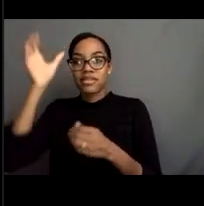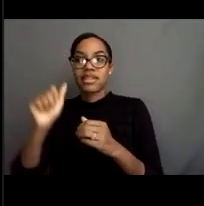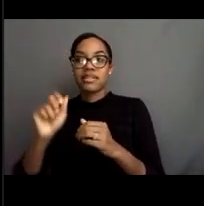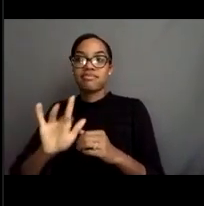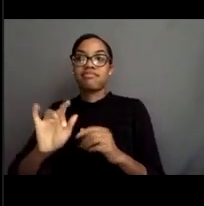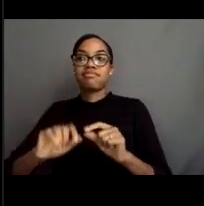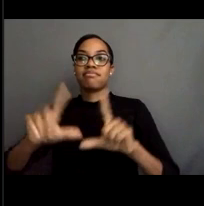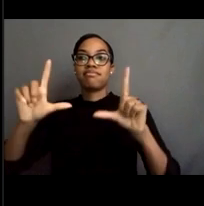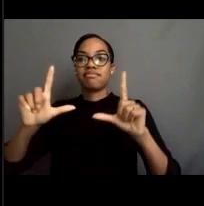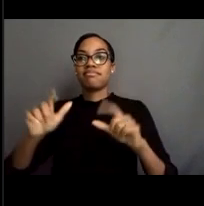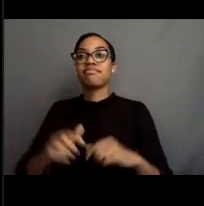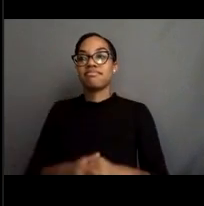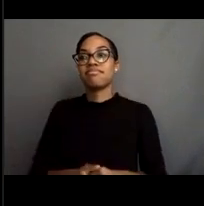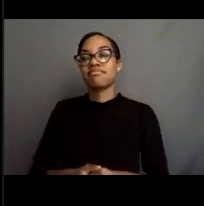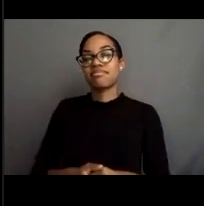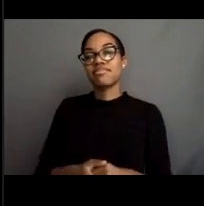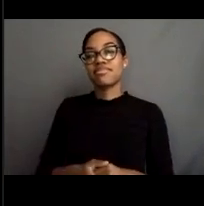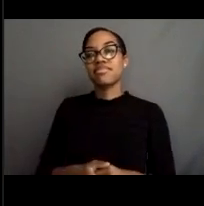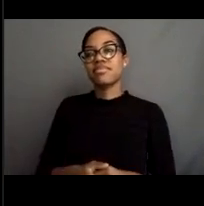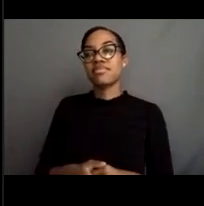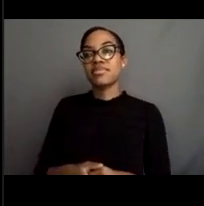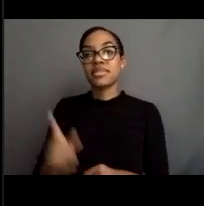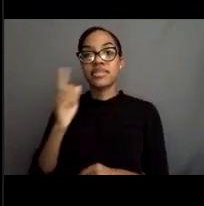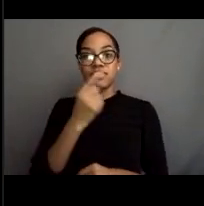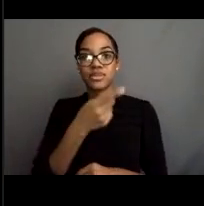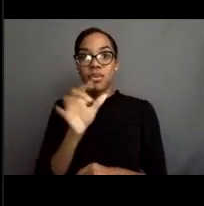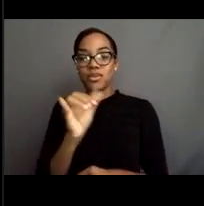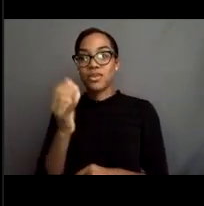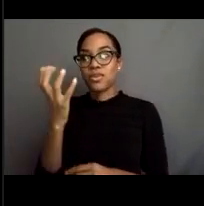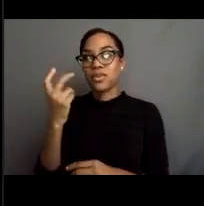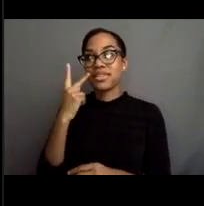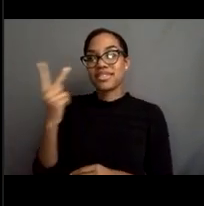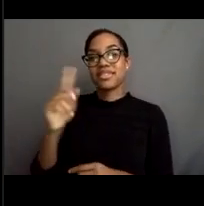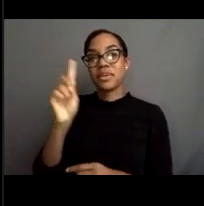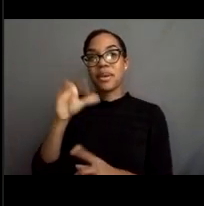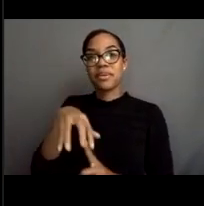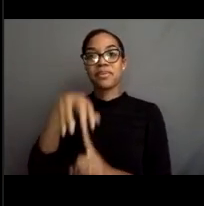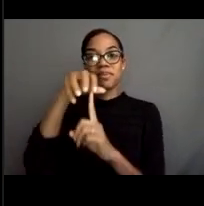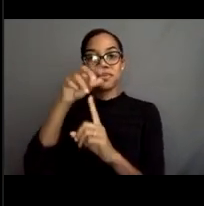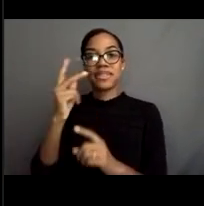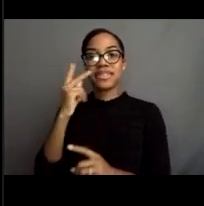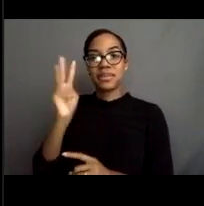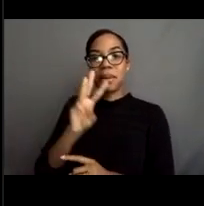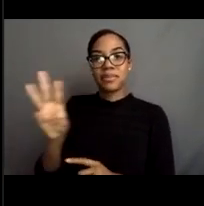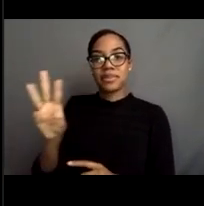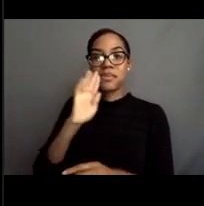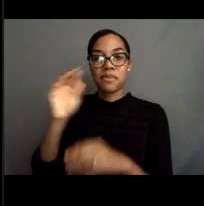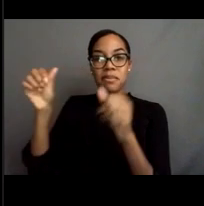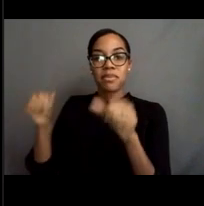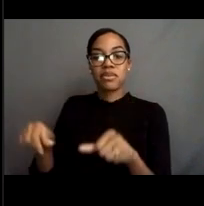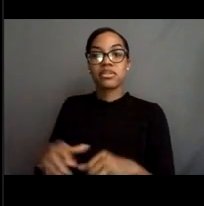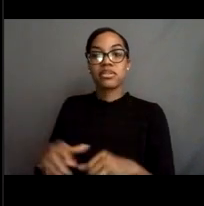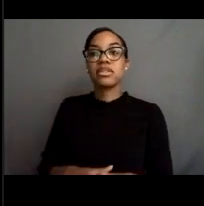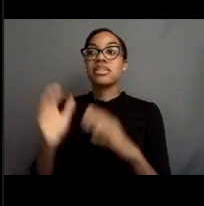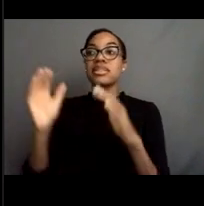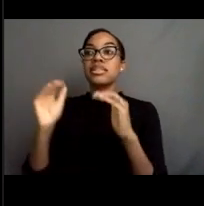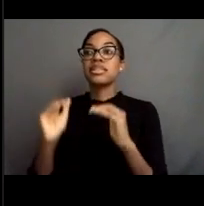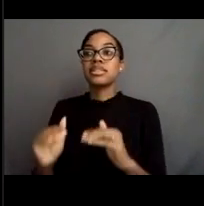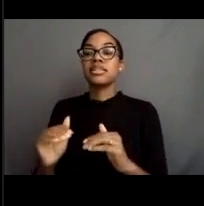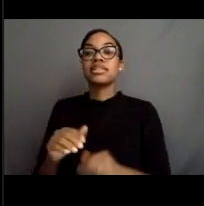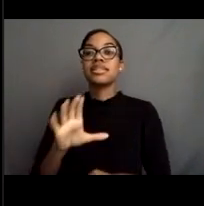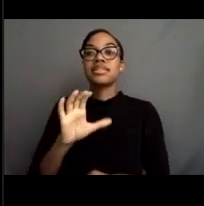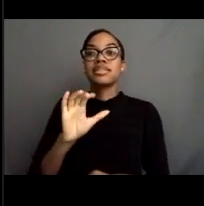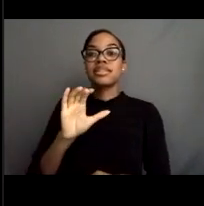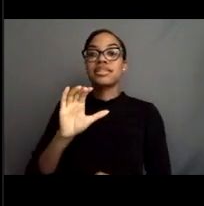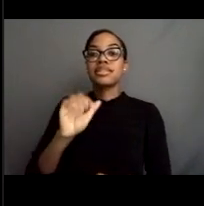will be able to find that easily. And for the rest of you guys too. So let's see, Katya and Michelle